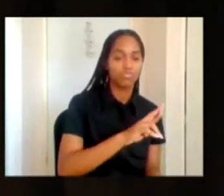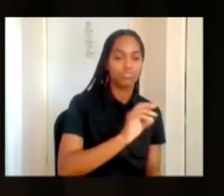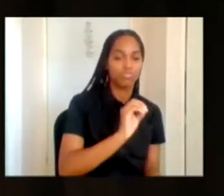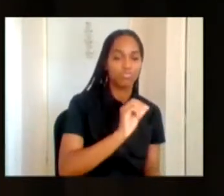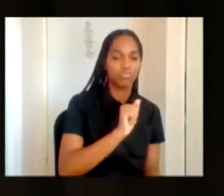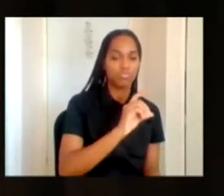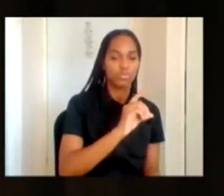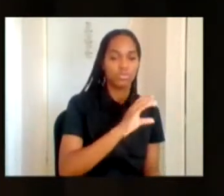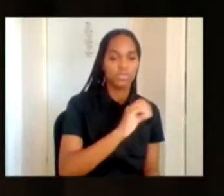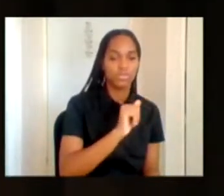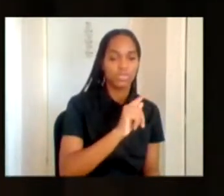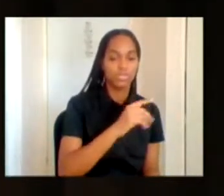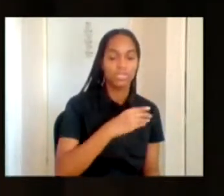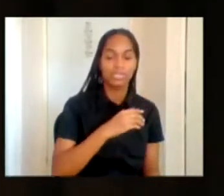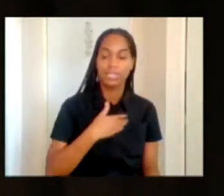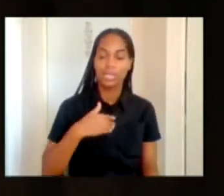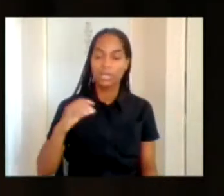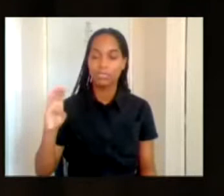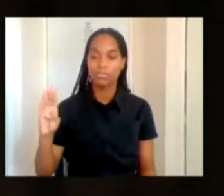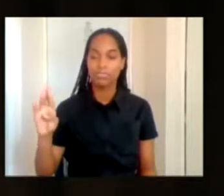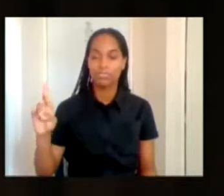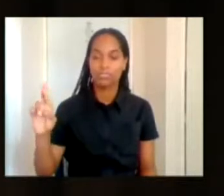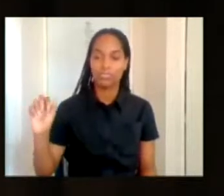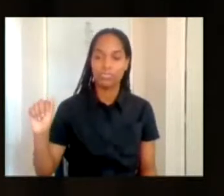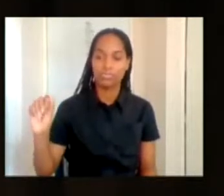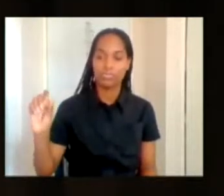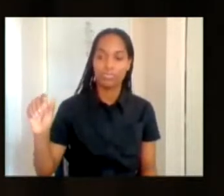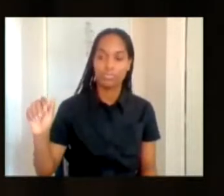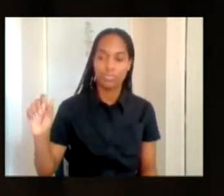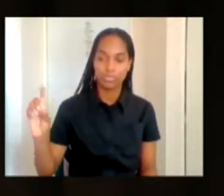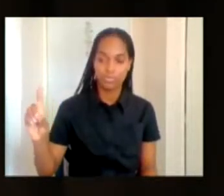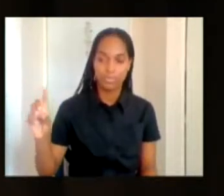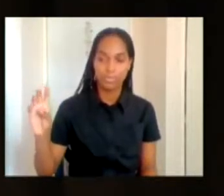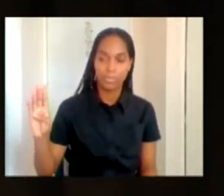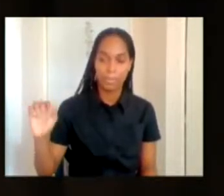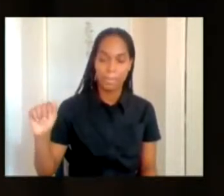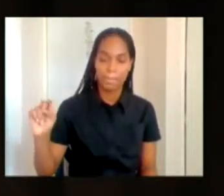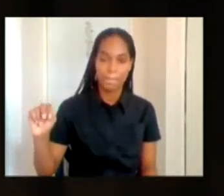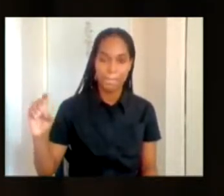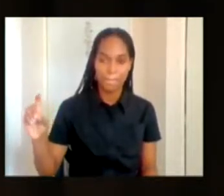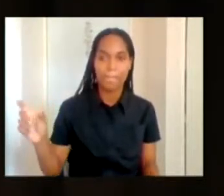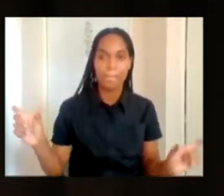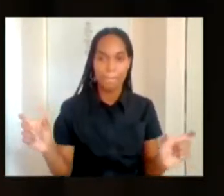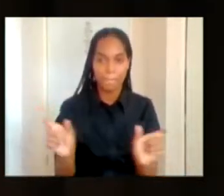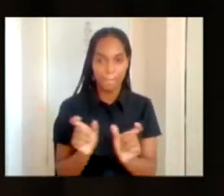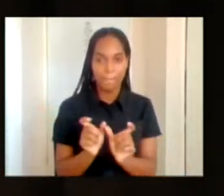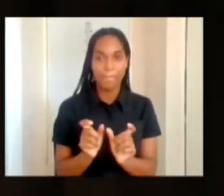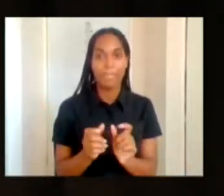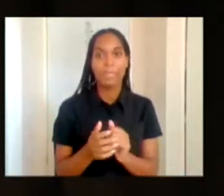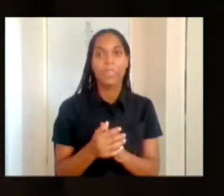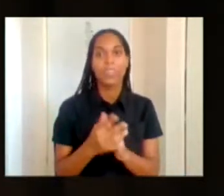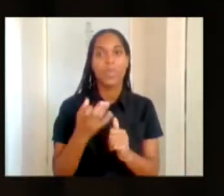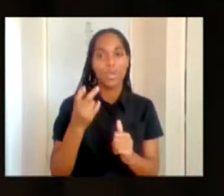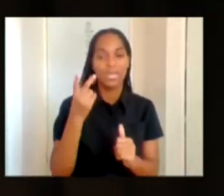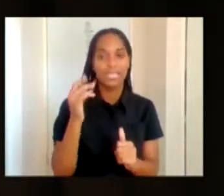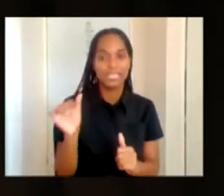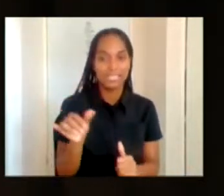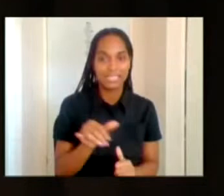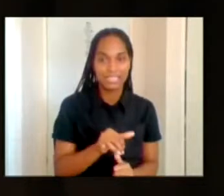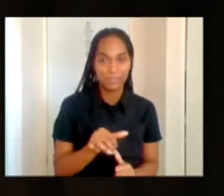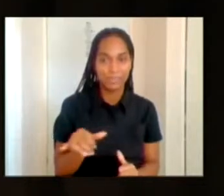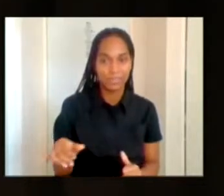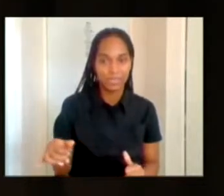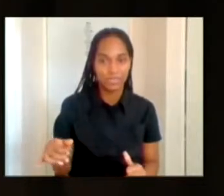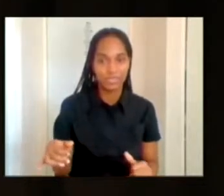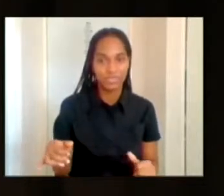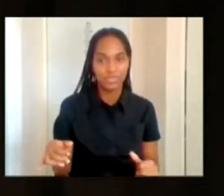have a seamless service delivered through the broadcast channel or the broadband network, whatever